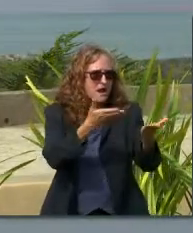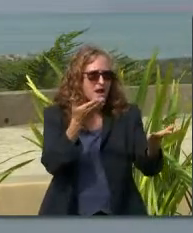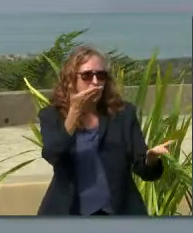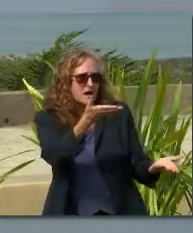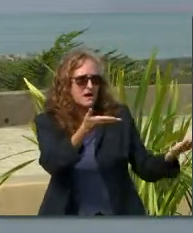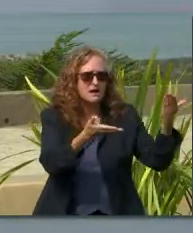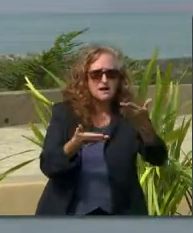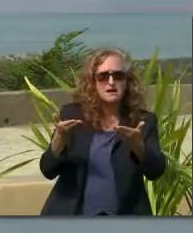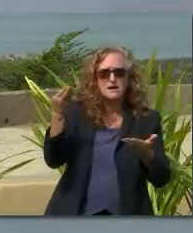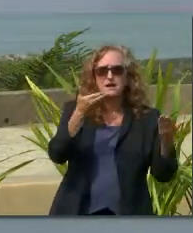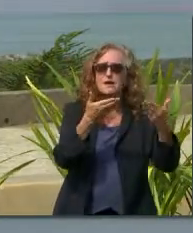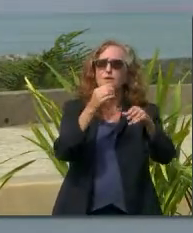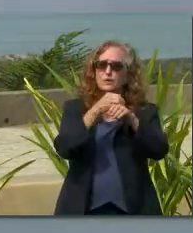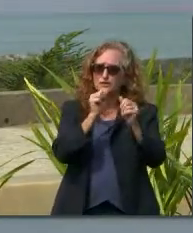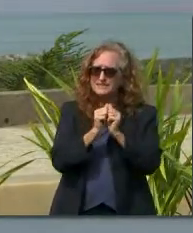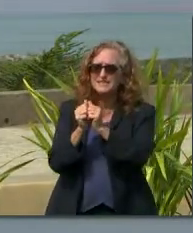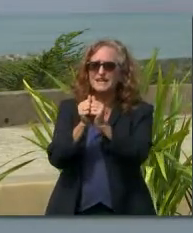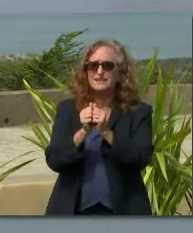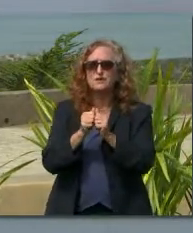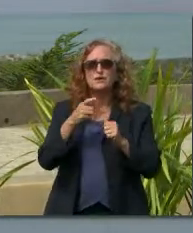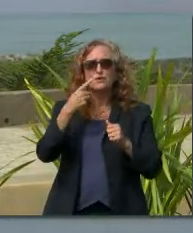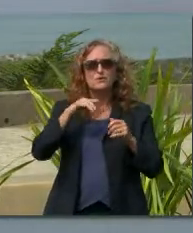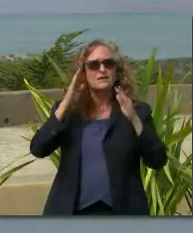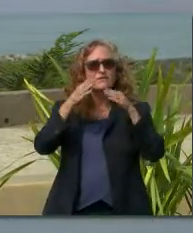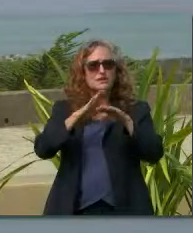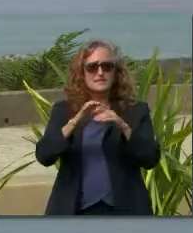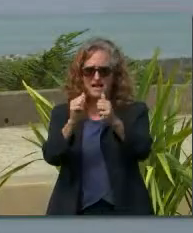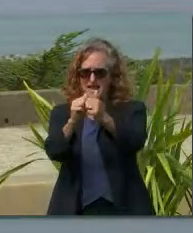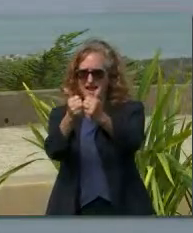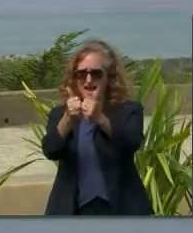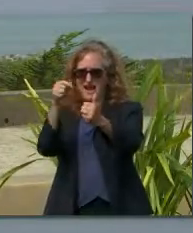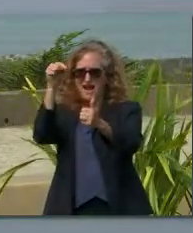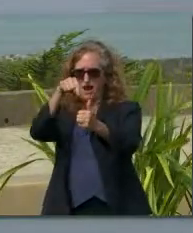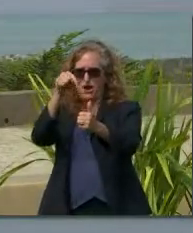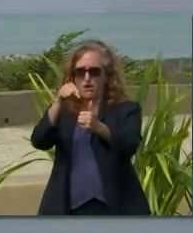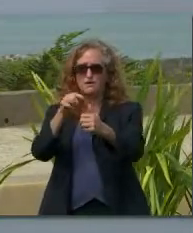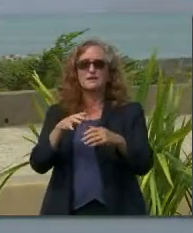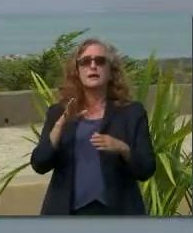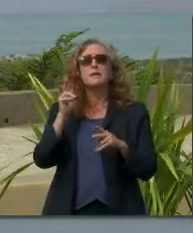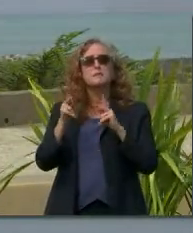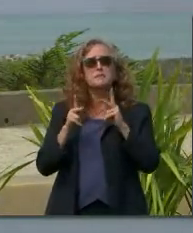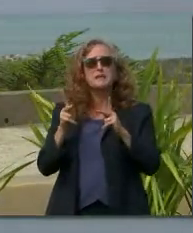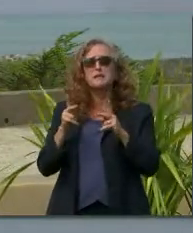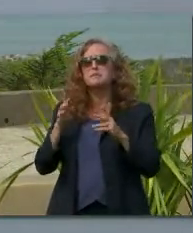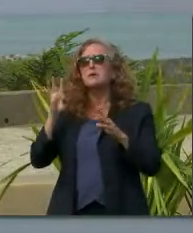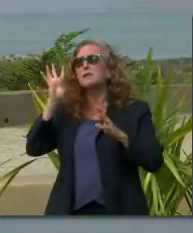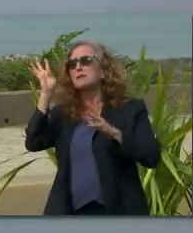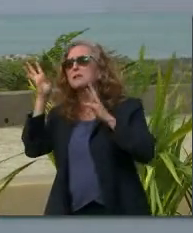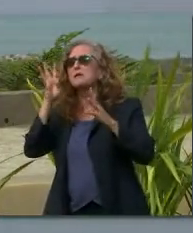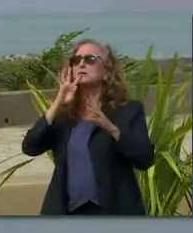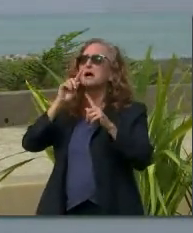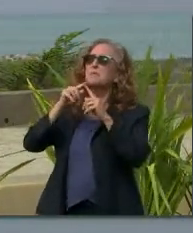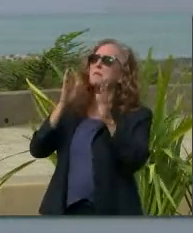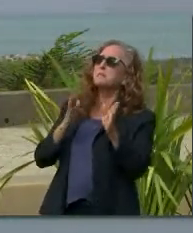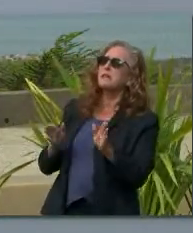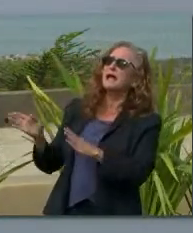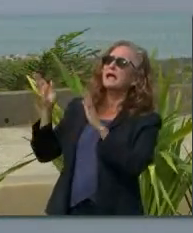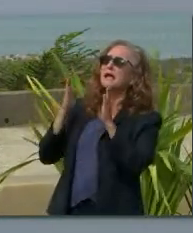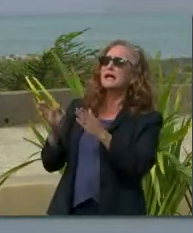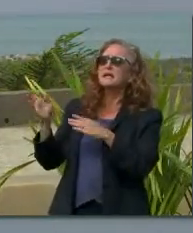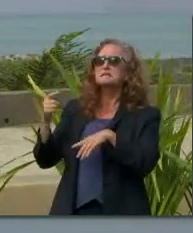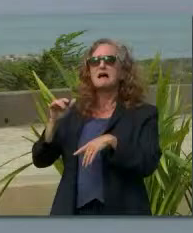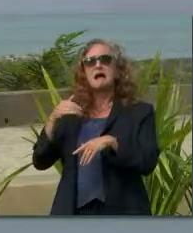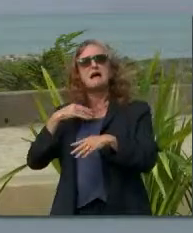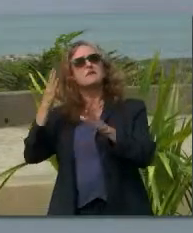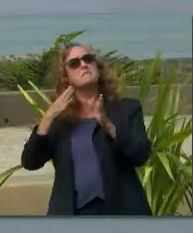this collaborative. We're in the how business. Everybody, a lot of folks are talking about things. A lot of folks are putting fancy plans together. Everybody's jumping over saying, well,